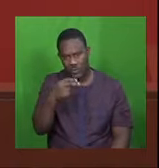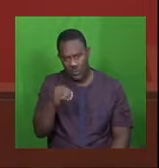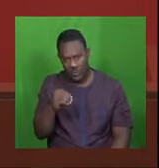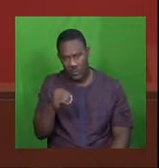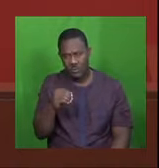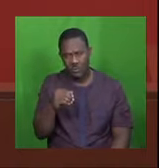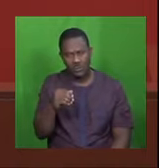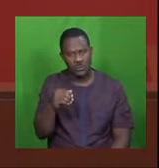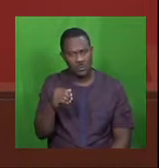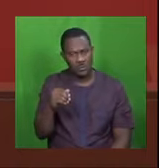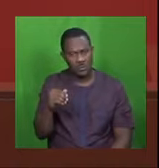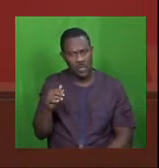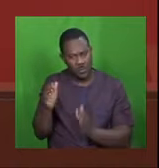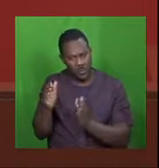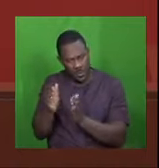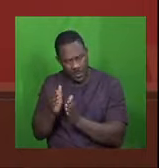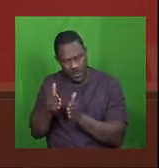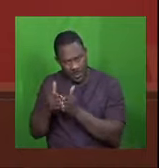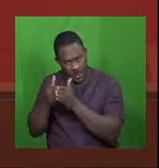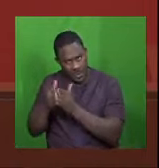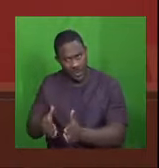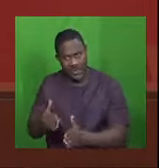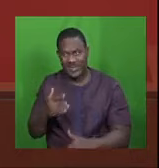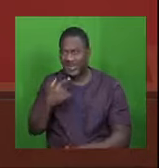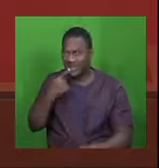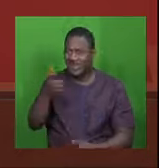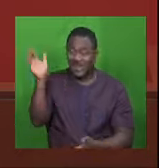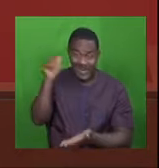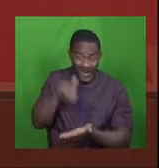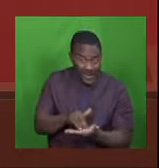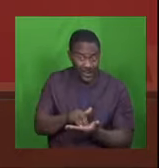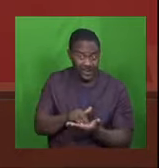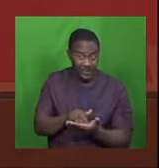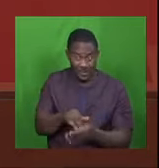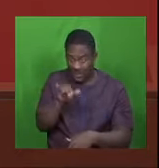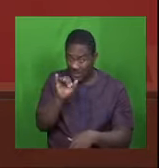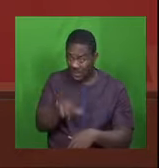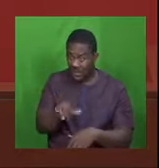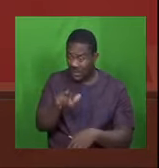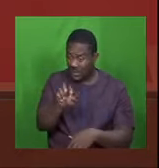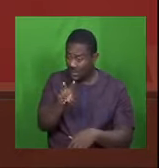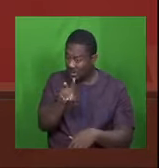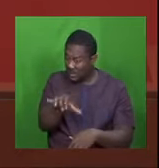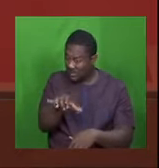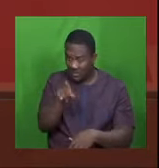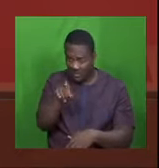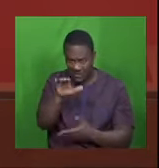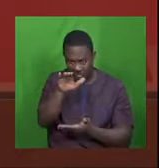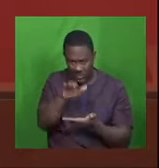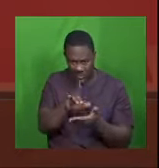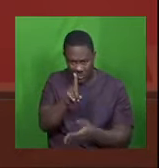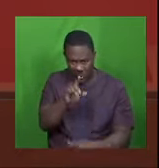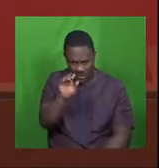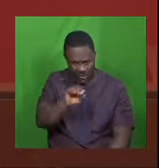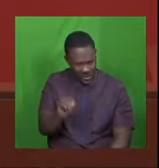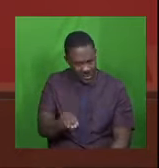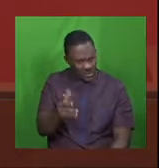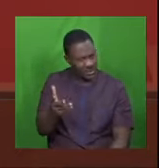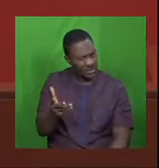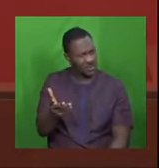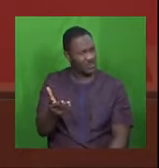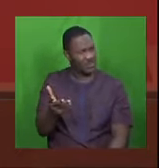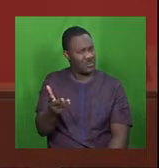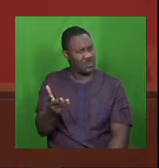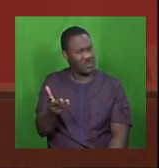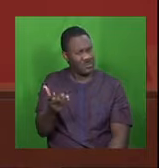Honourable Minority Leader said it again, that this was a levy that he asked that we reduce it to 1%, and we refused, and now we are